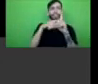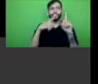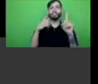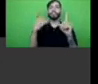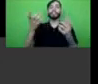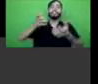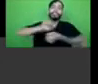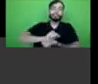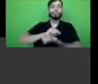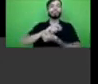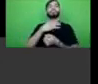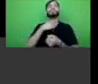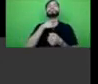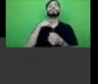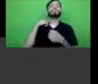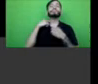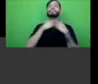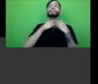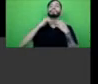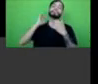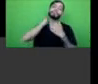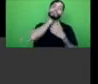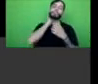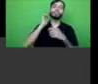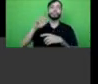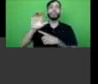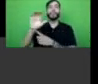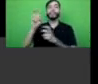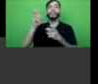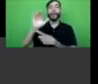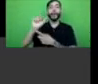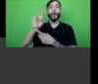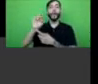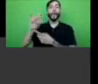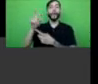a carotid hold that cut off his air supply.